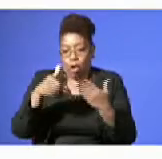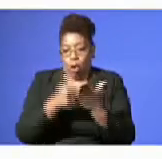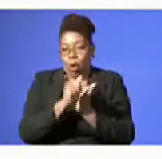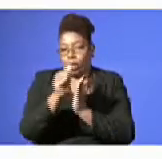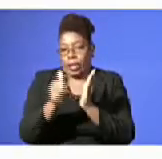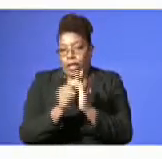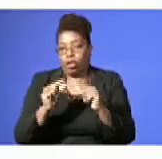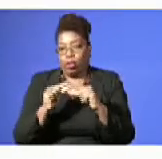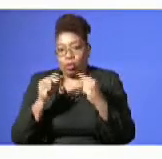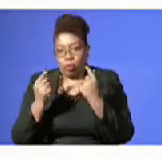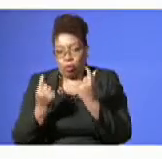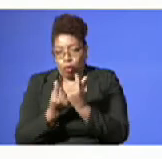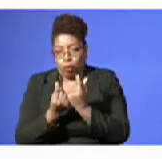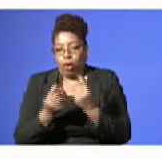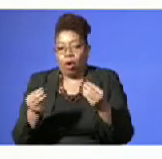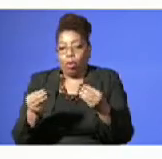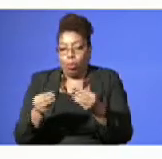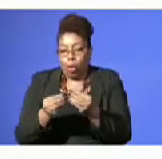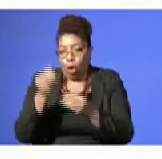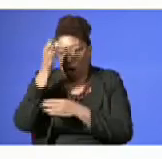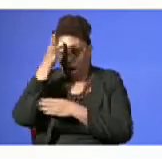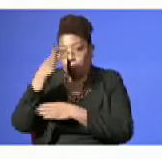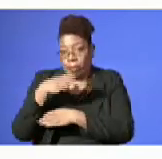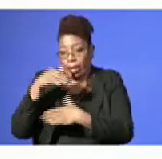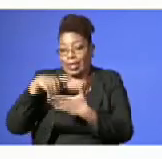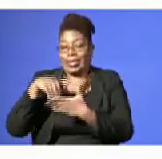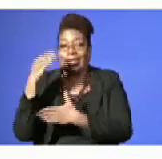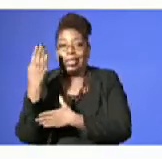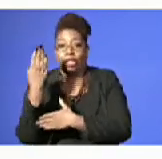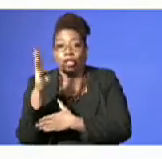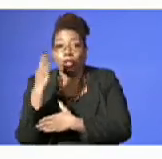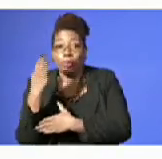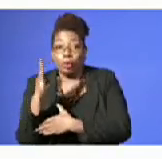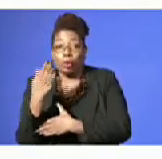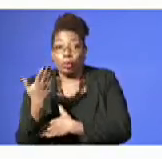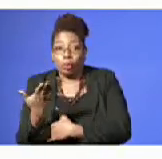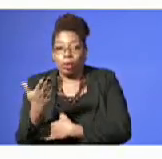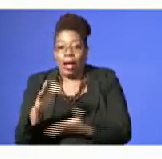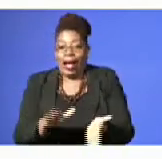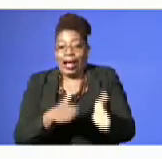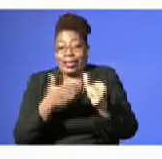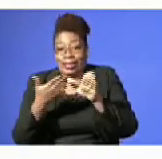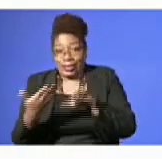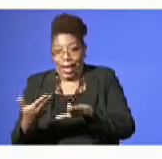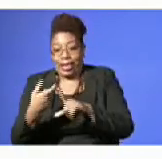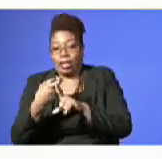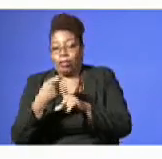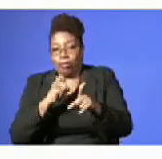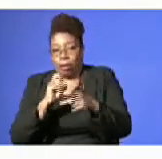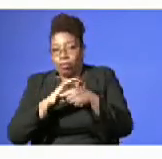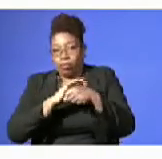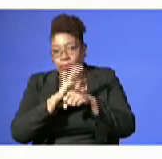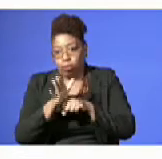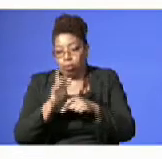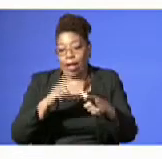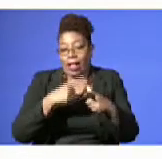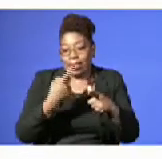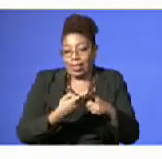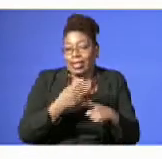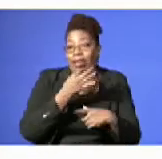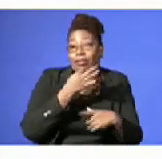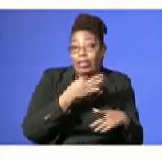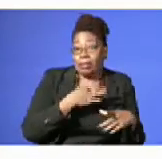groups, more males, that's in the blue, are dying from COVID-19 than